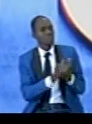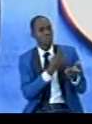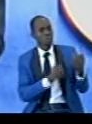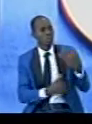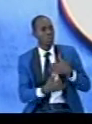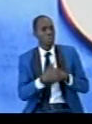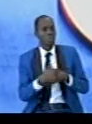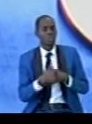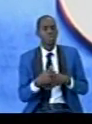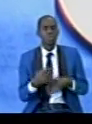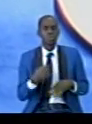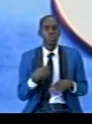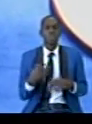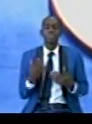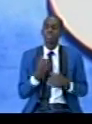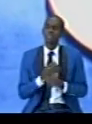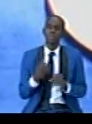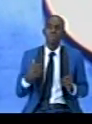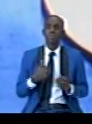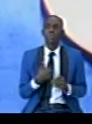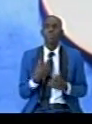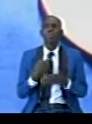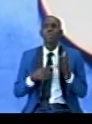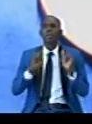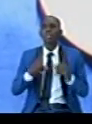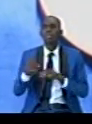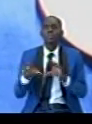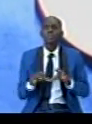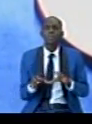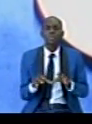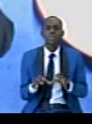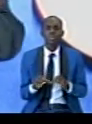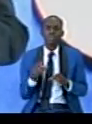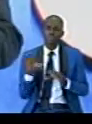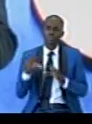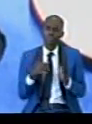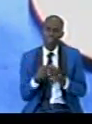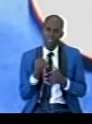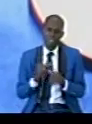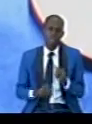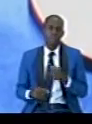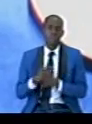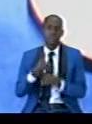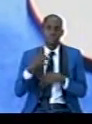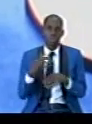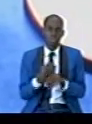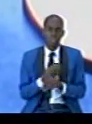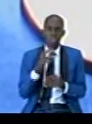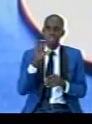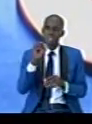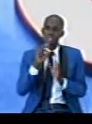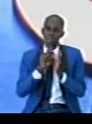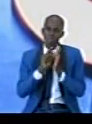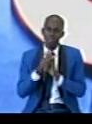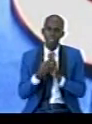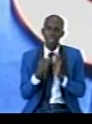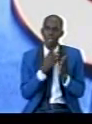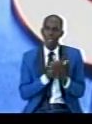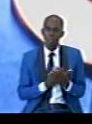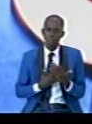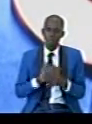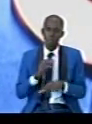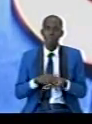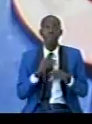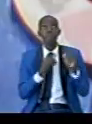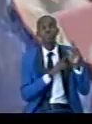what can I do? It's when you do that every day, you take about 30 minutes every day and you wait upon the Lord,